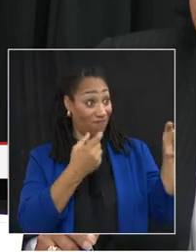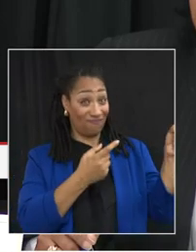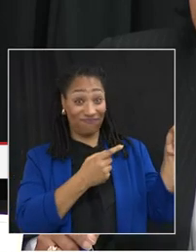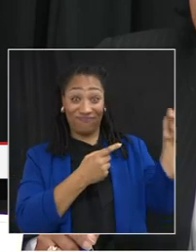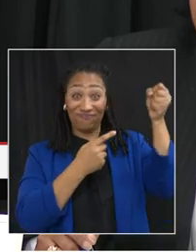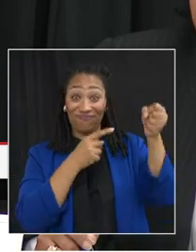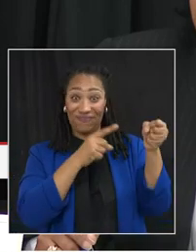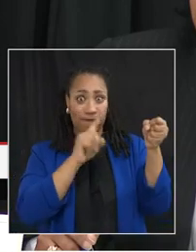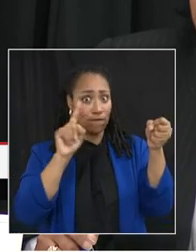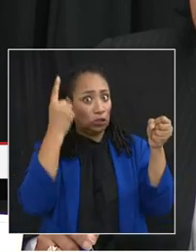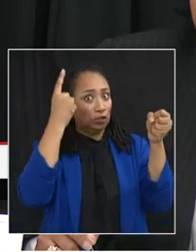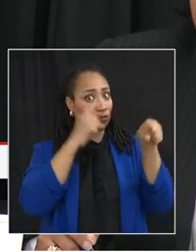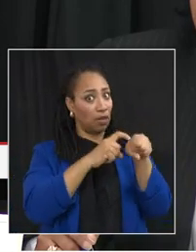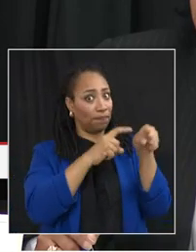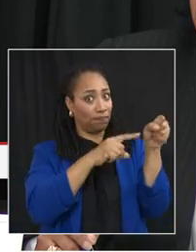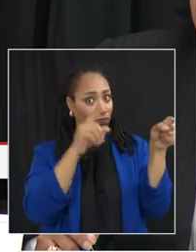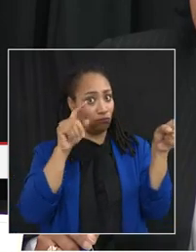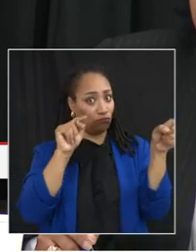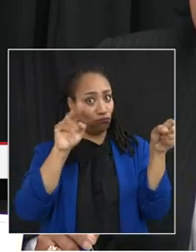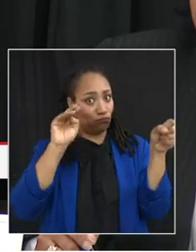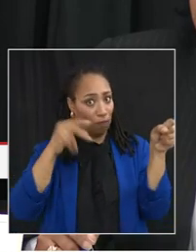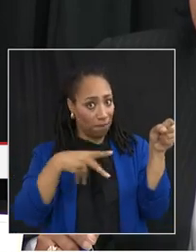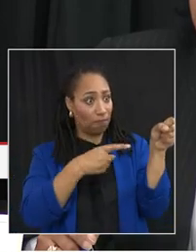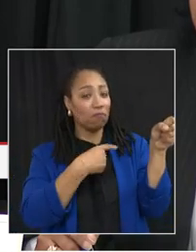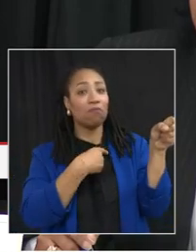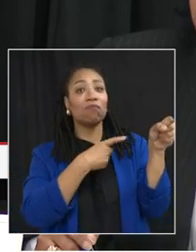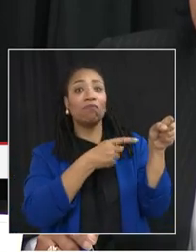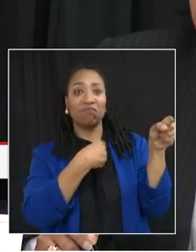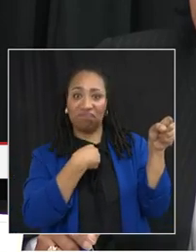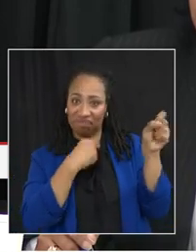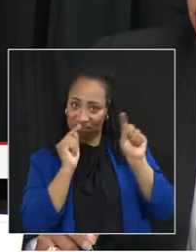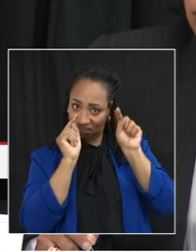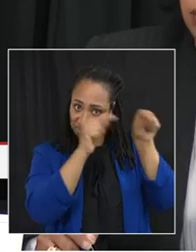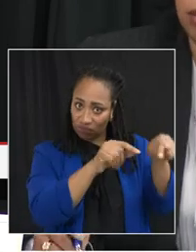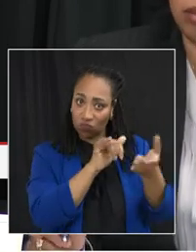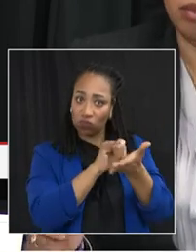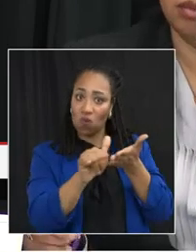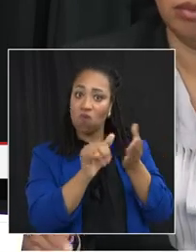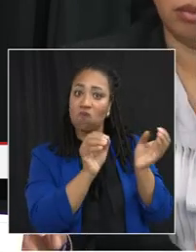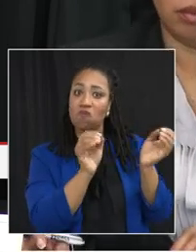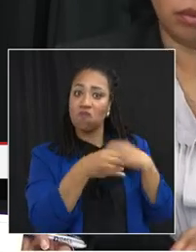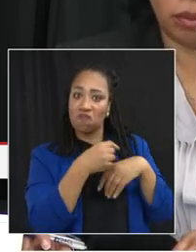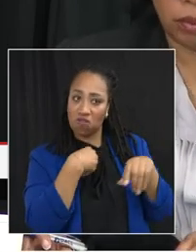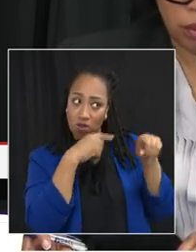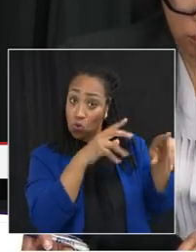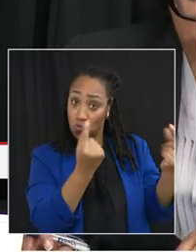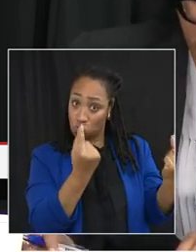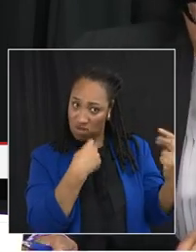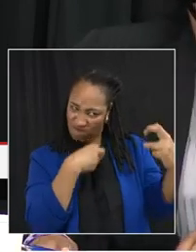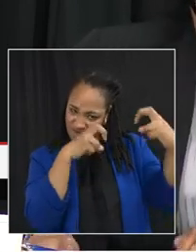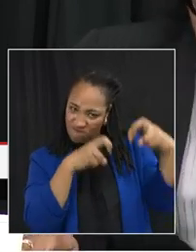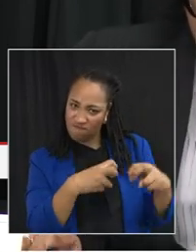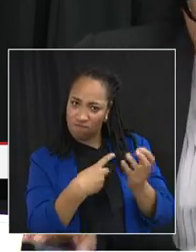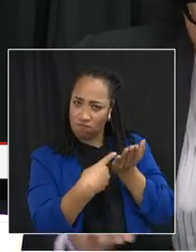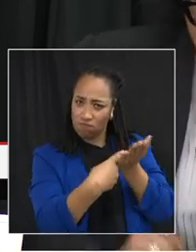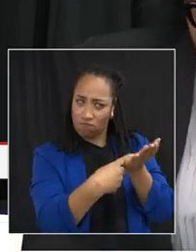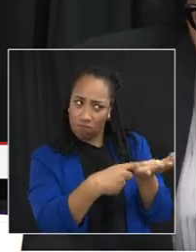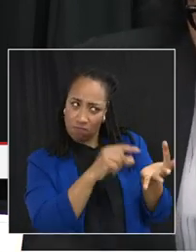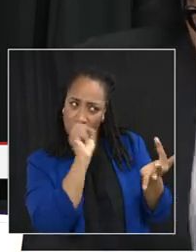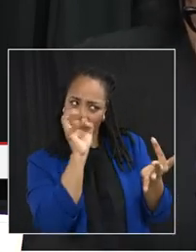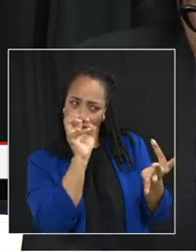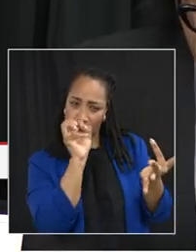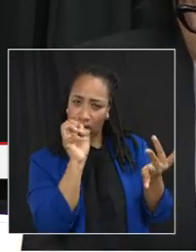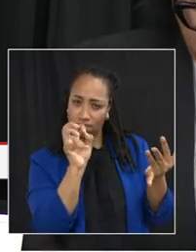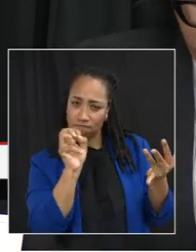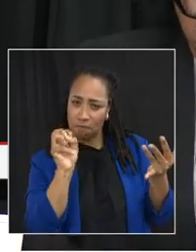in Mar-a-Lago. Go directly to the president and talk to him about these issues. So the one thing